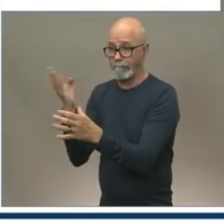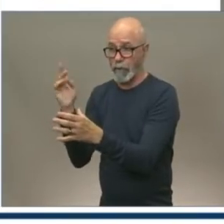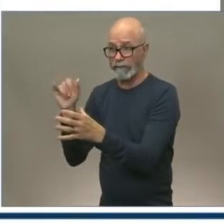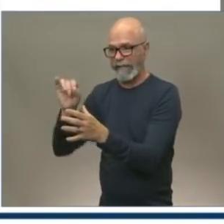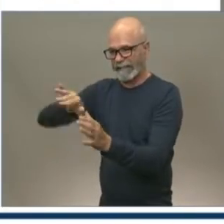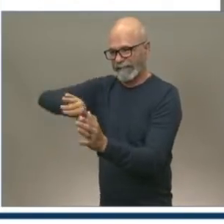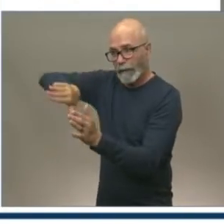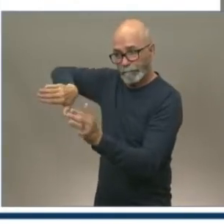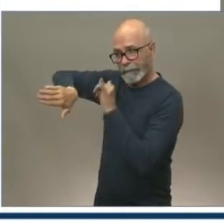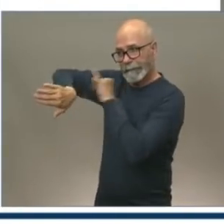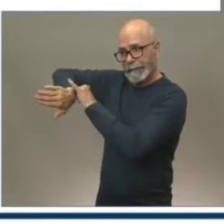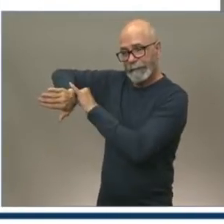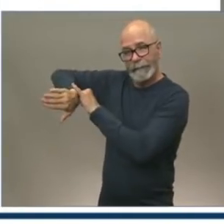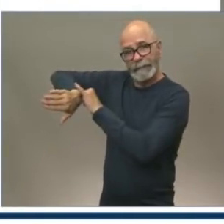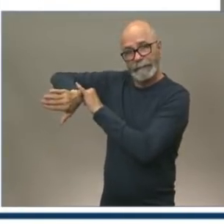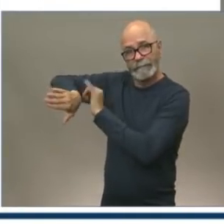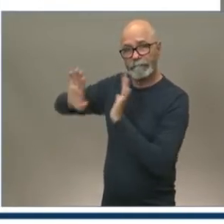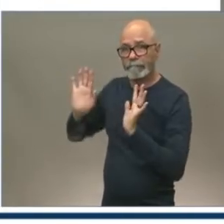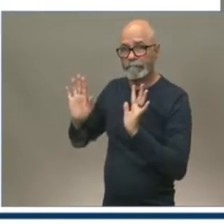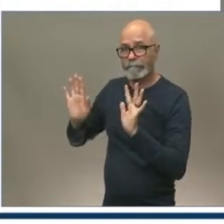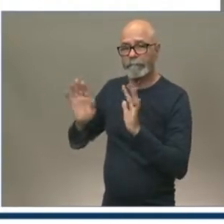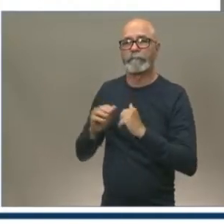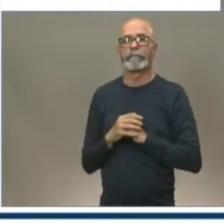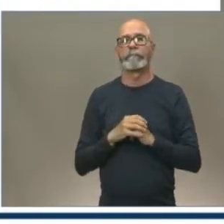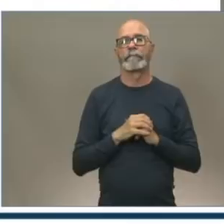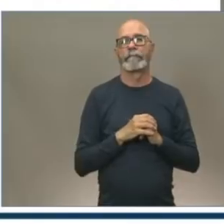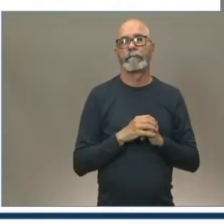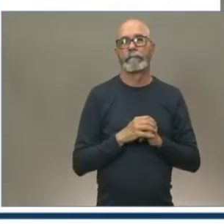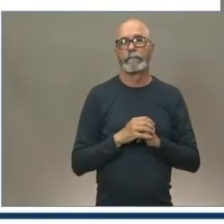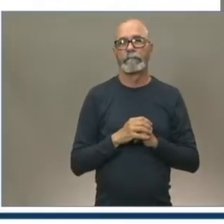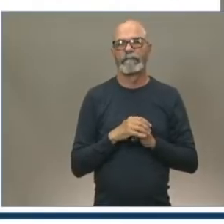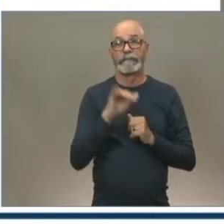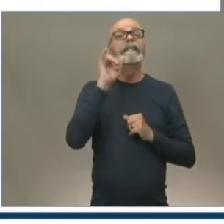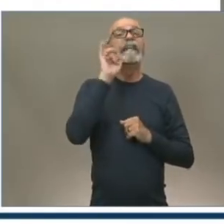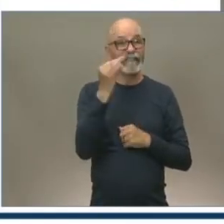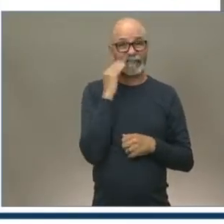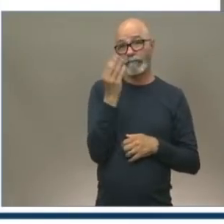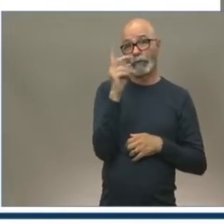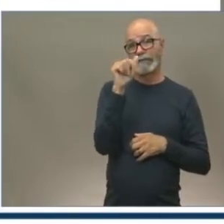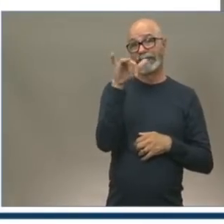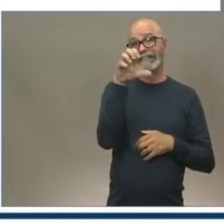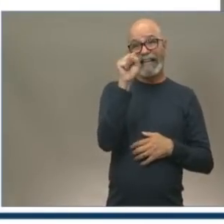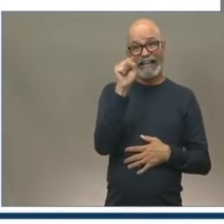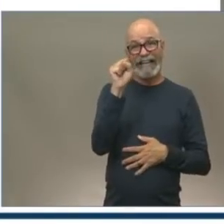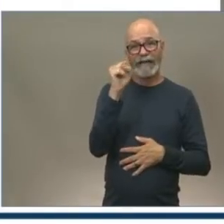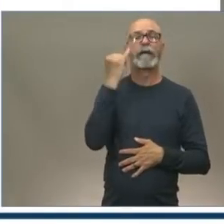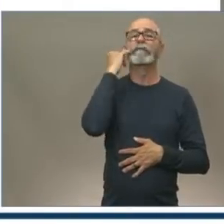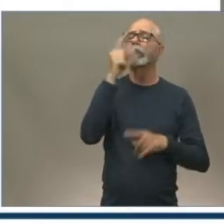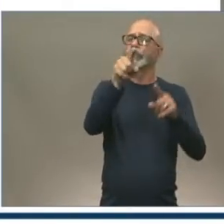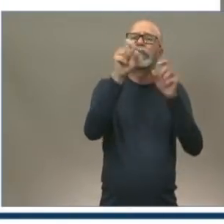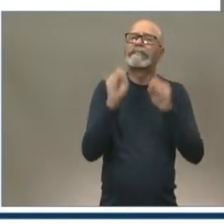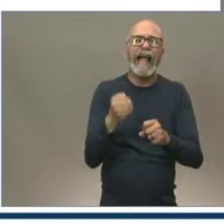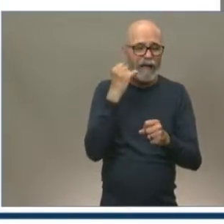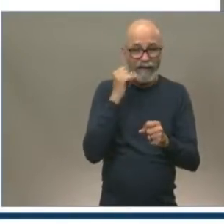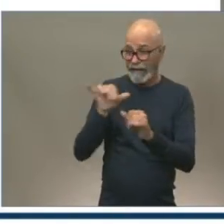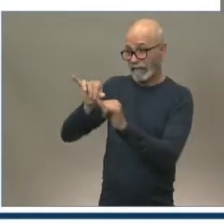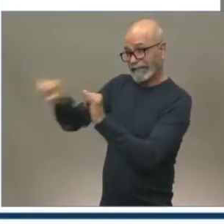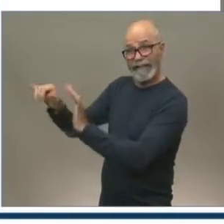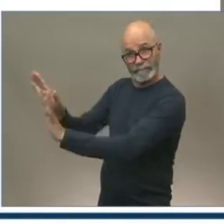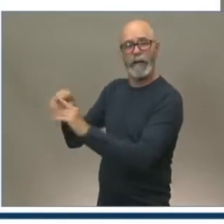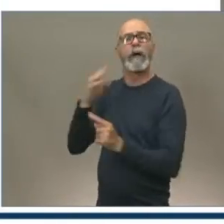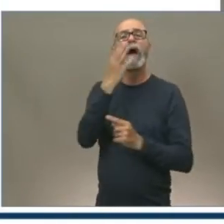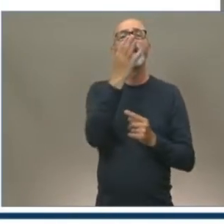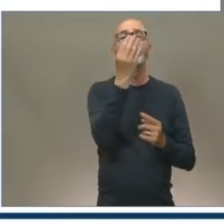quarantine. Please do support people who are quarantining with food and other essentials, but do not have close